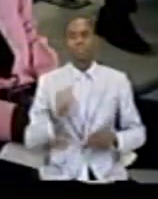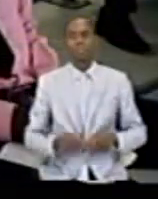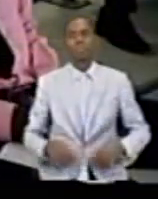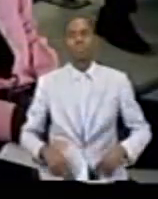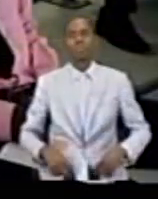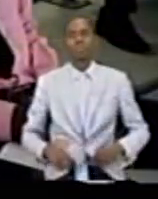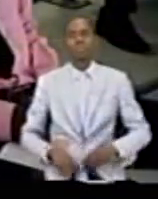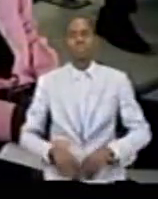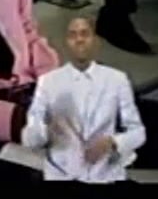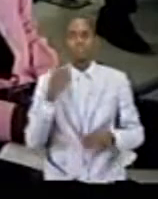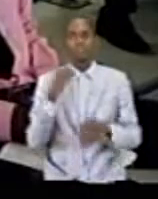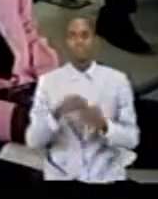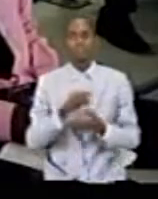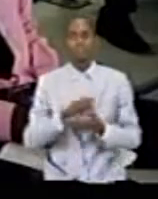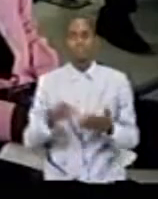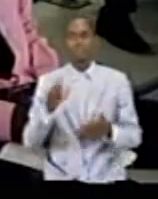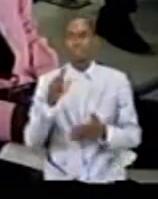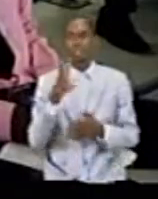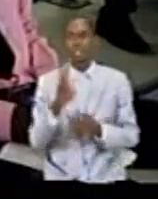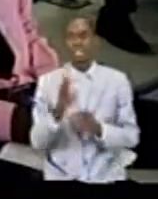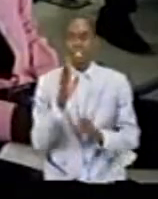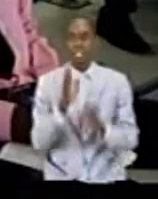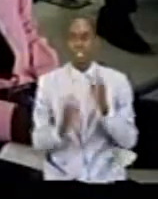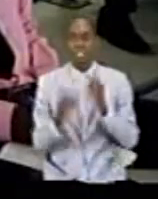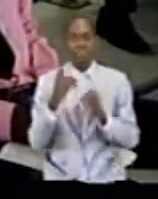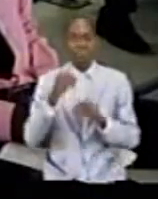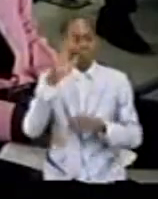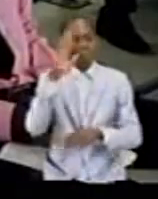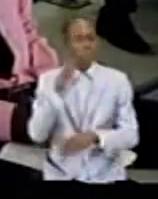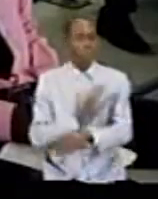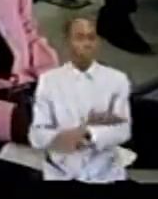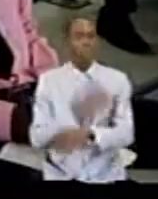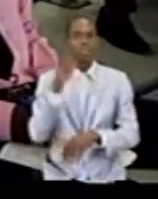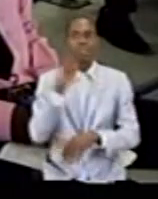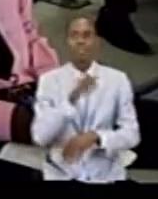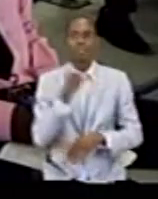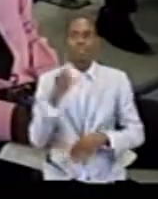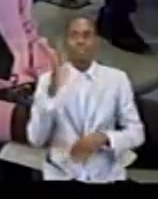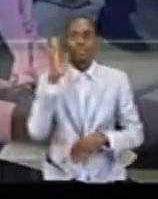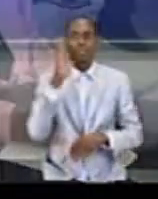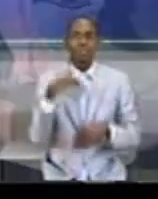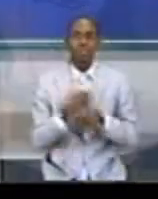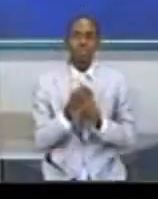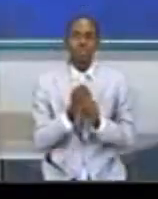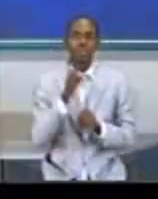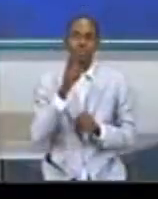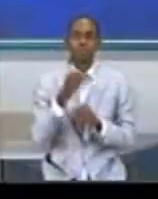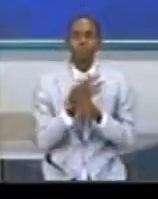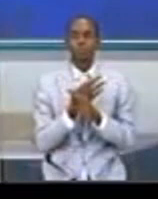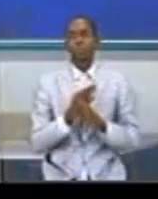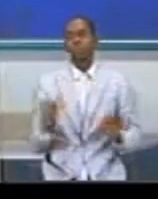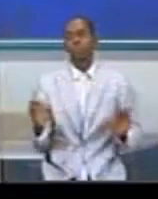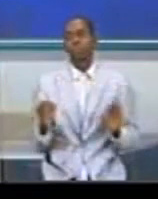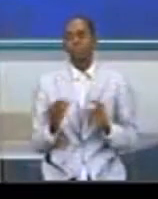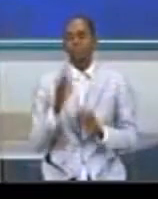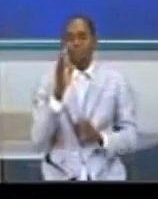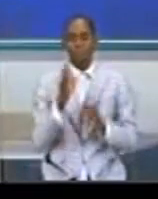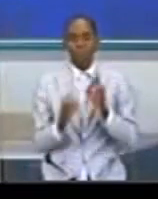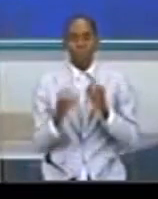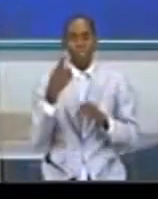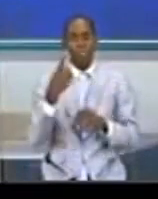verse 36. If the Son, therefore, shall make you free. If the